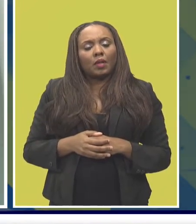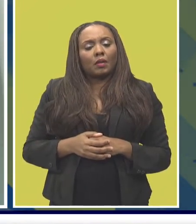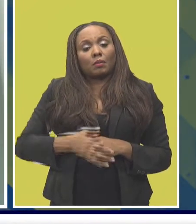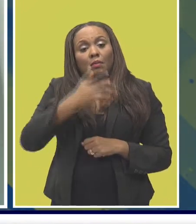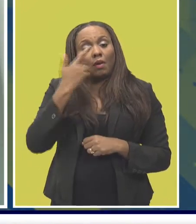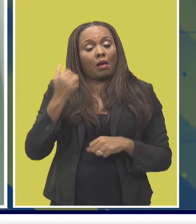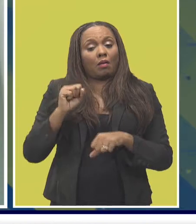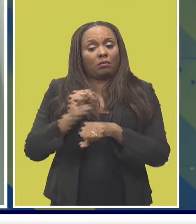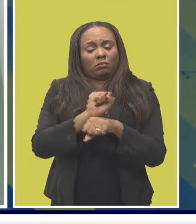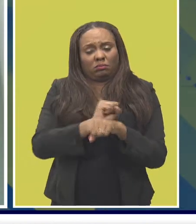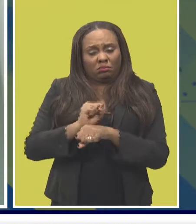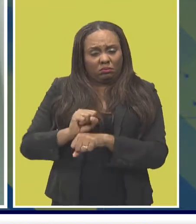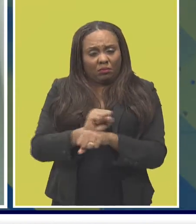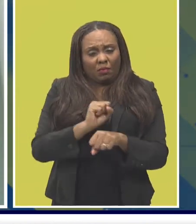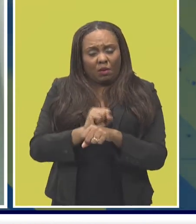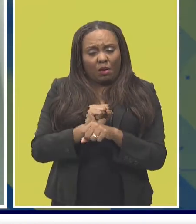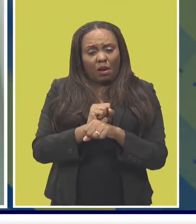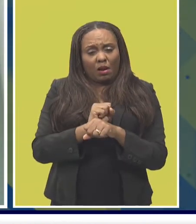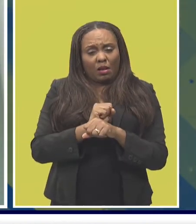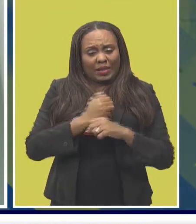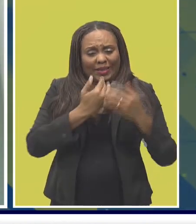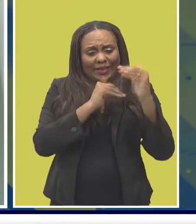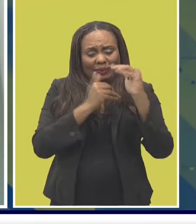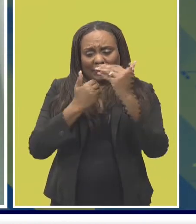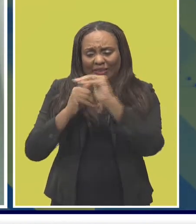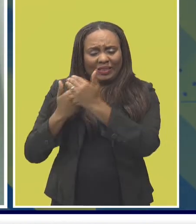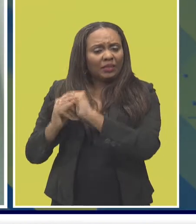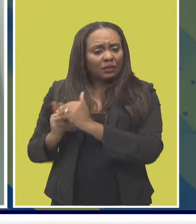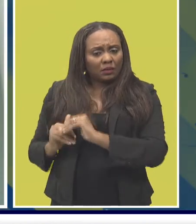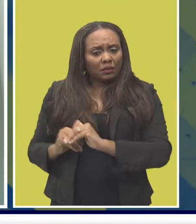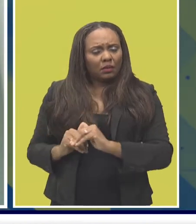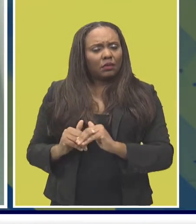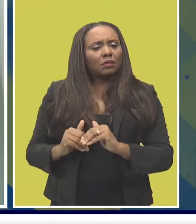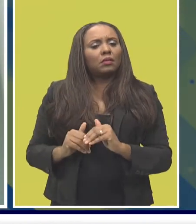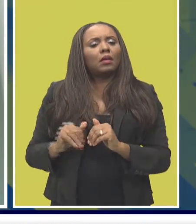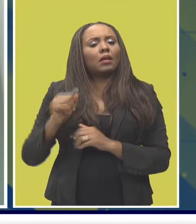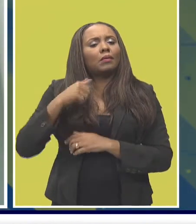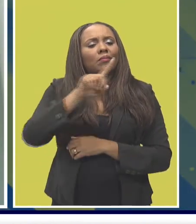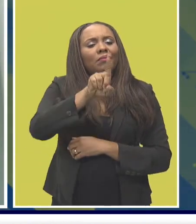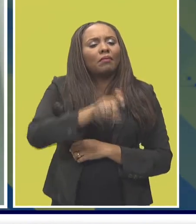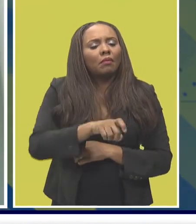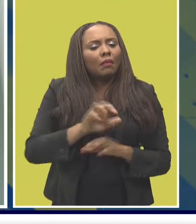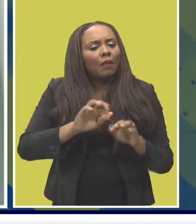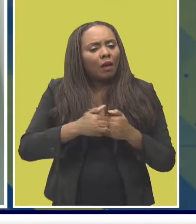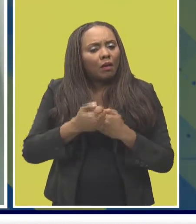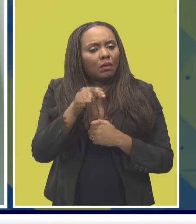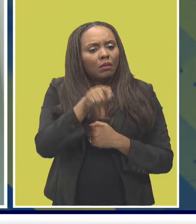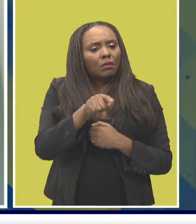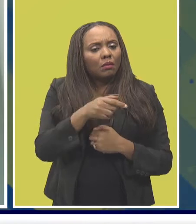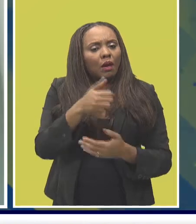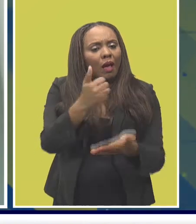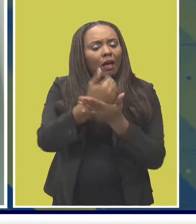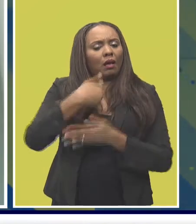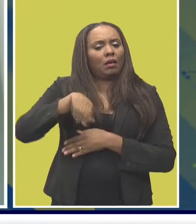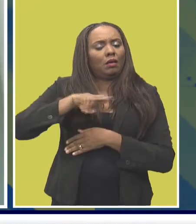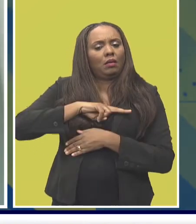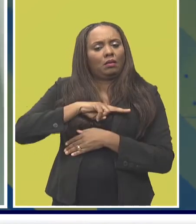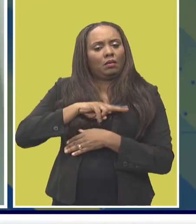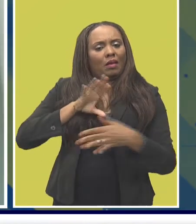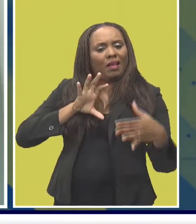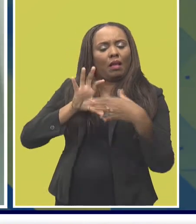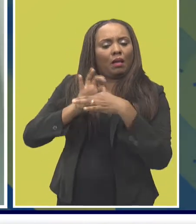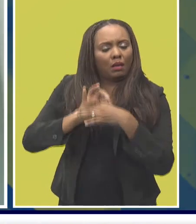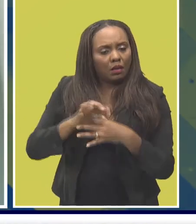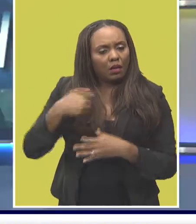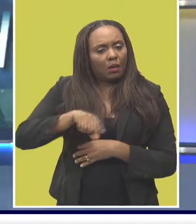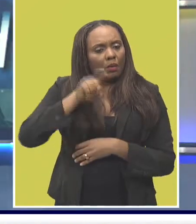work? Now I am asking, how can you help us to bridge the implementation gap? And to be quite frank, we need